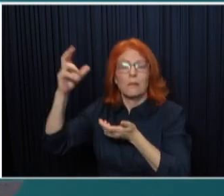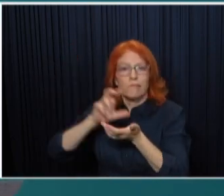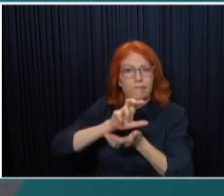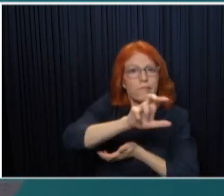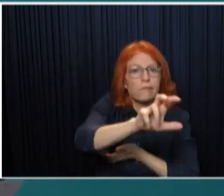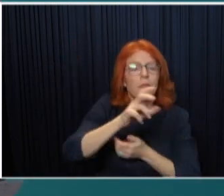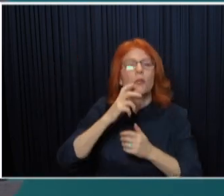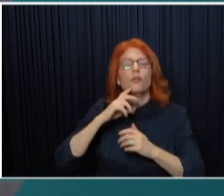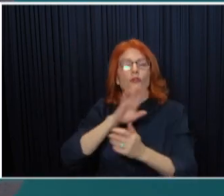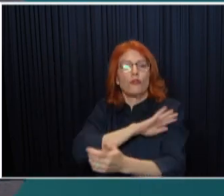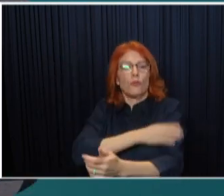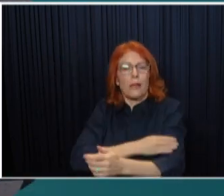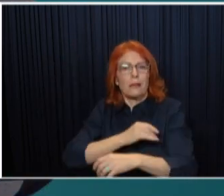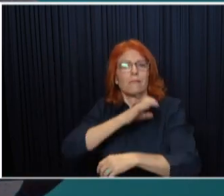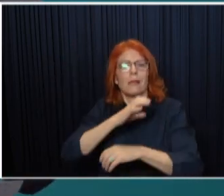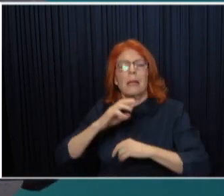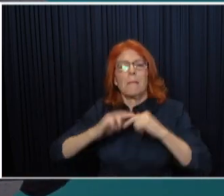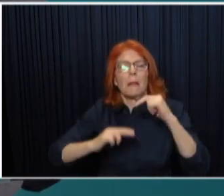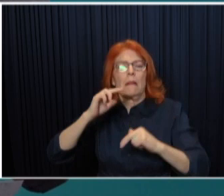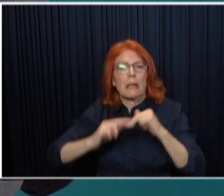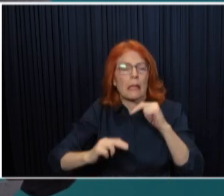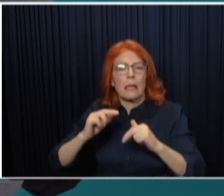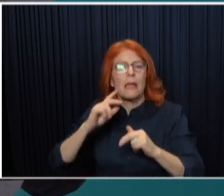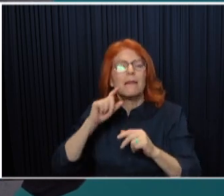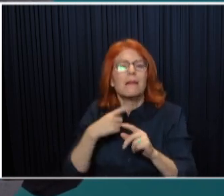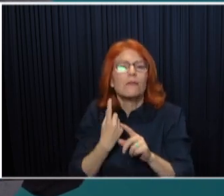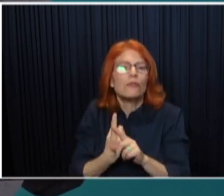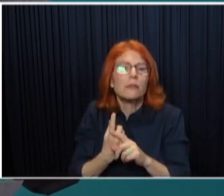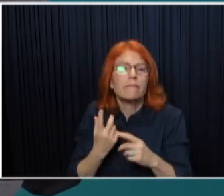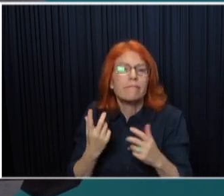and building up. Because it's not just that